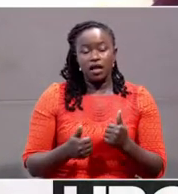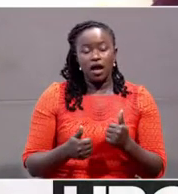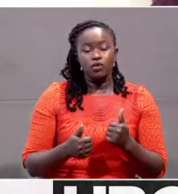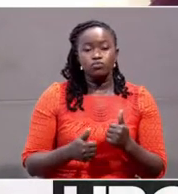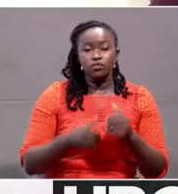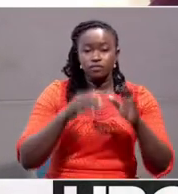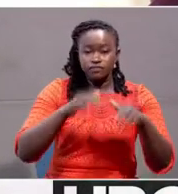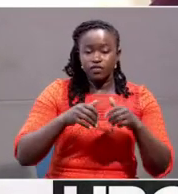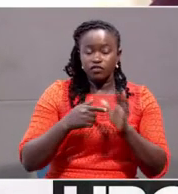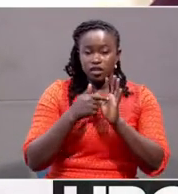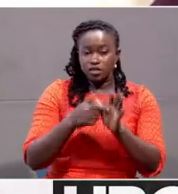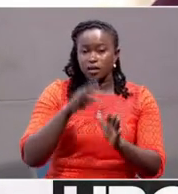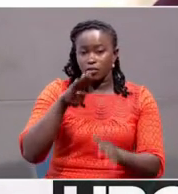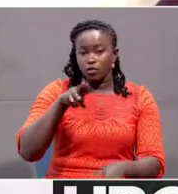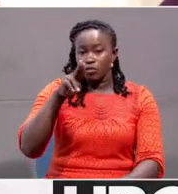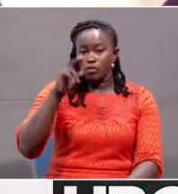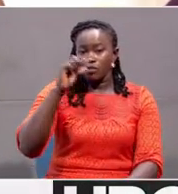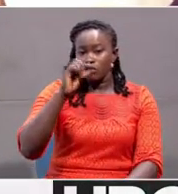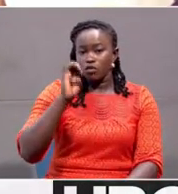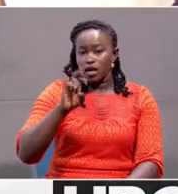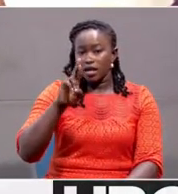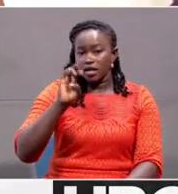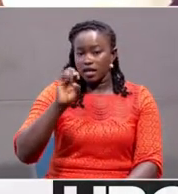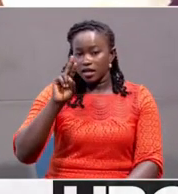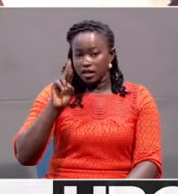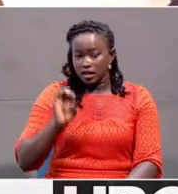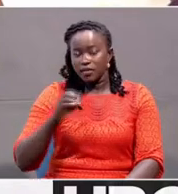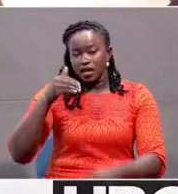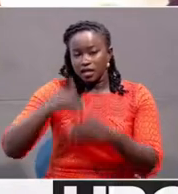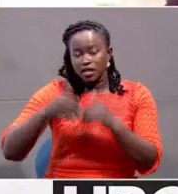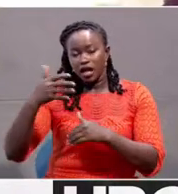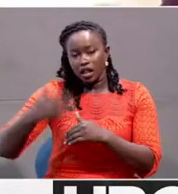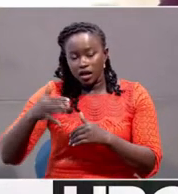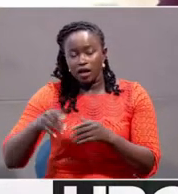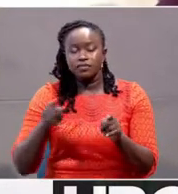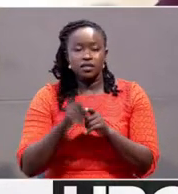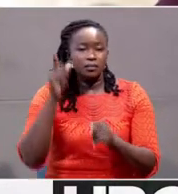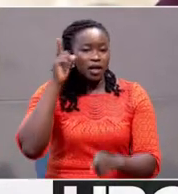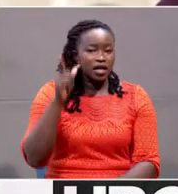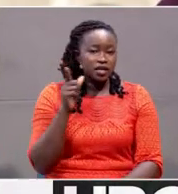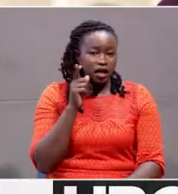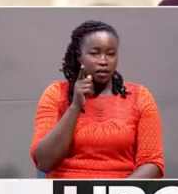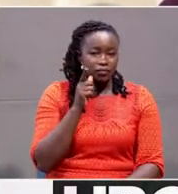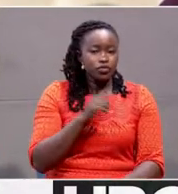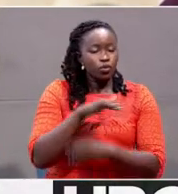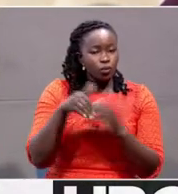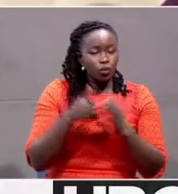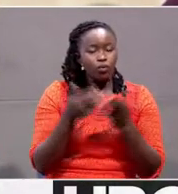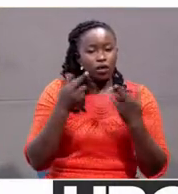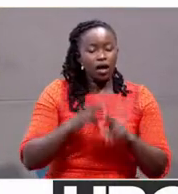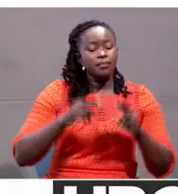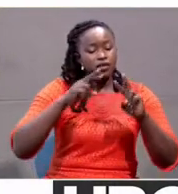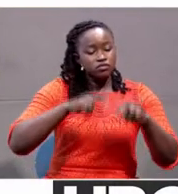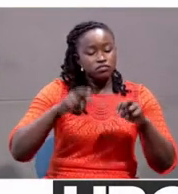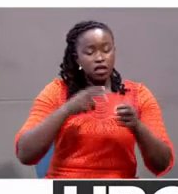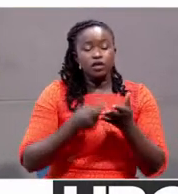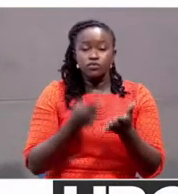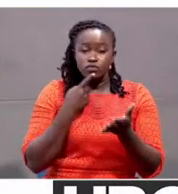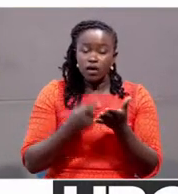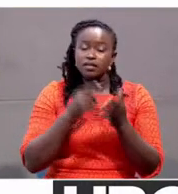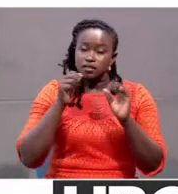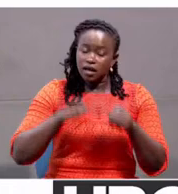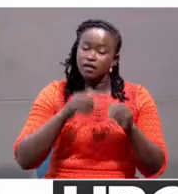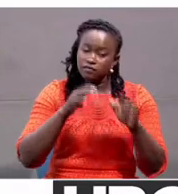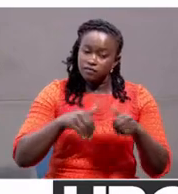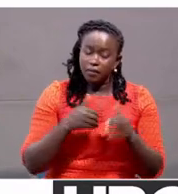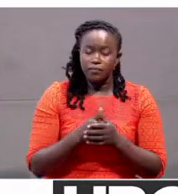nga Ebugerere kushikushowa zilareke Victoria, mubitundu nga Elida, eyo na enatu wakola researching omchere Gudda. These